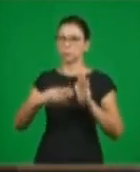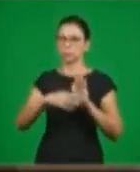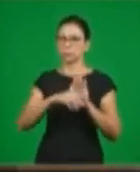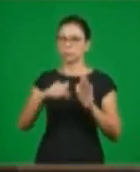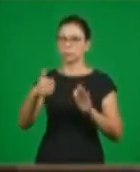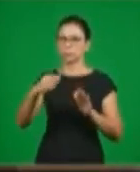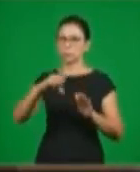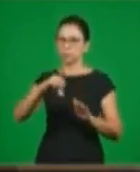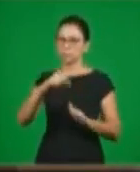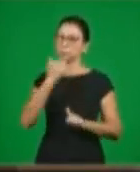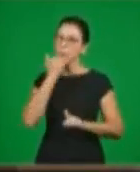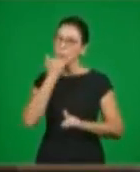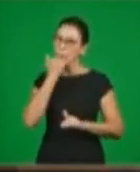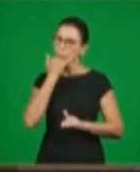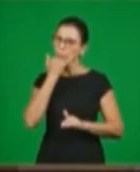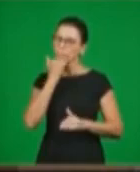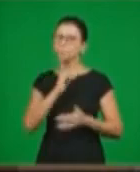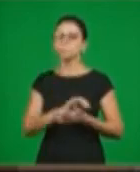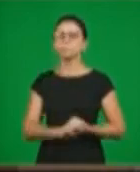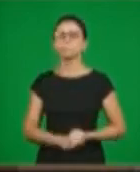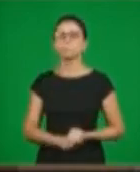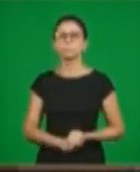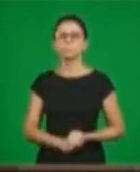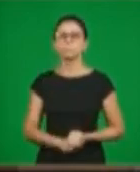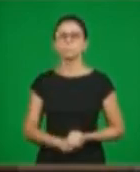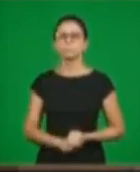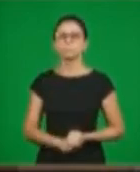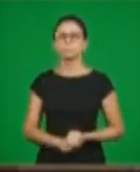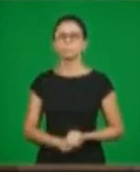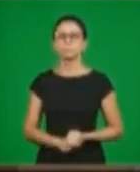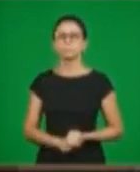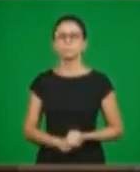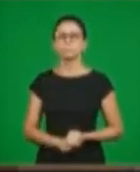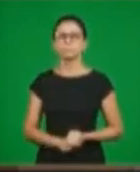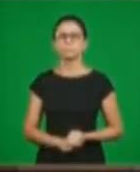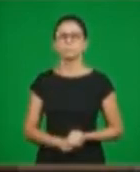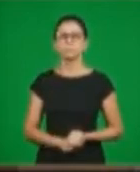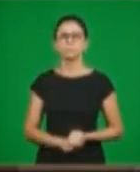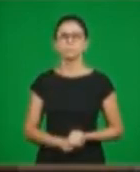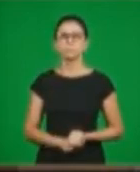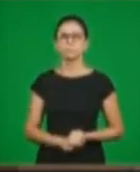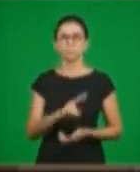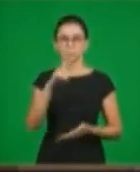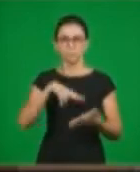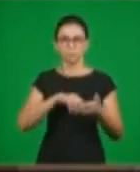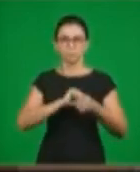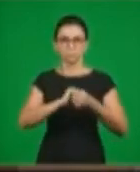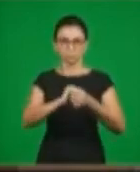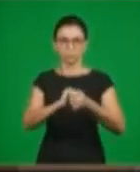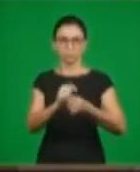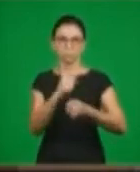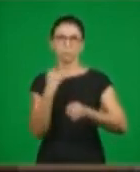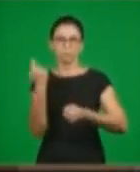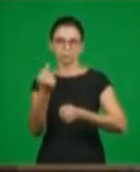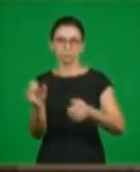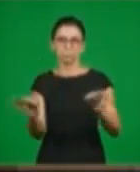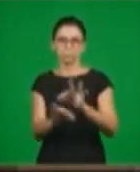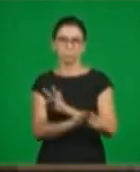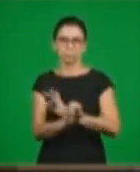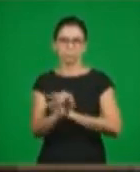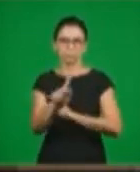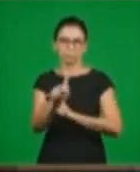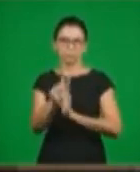4:19. I'm sorry. So the side says 4:19. Let's read with me, everyone. All